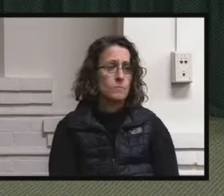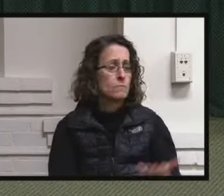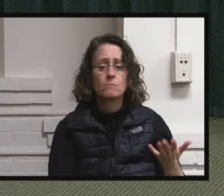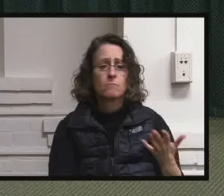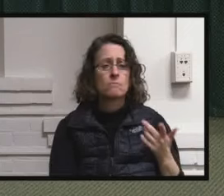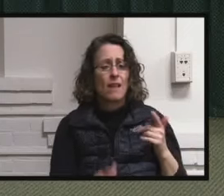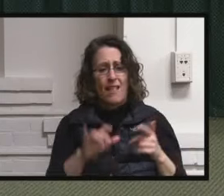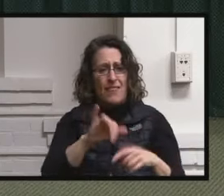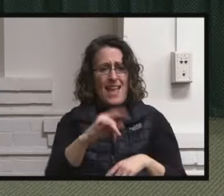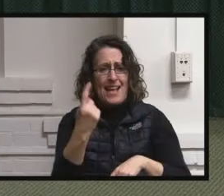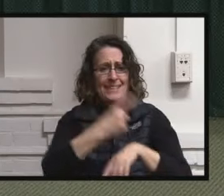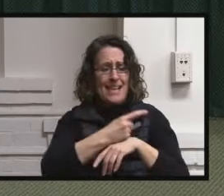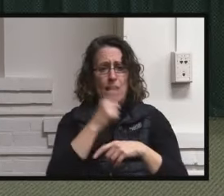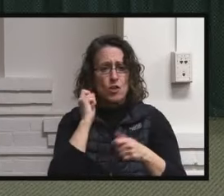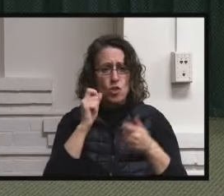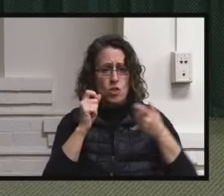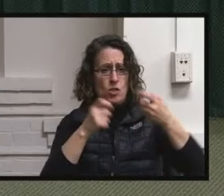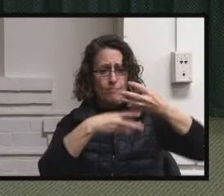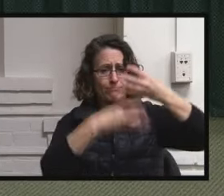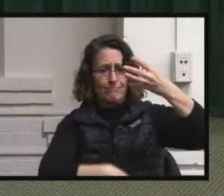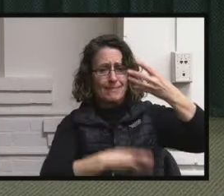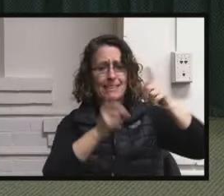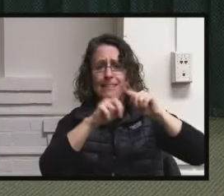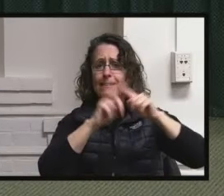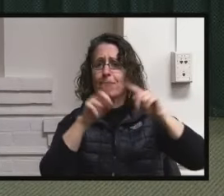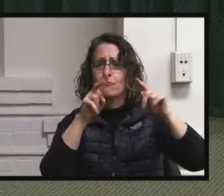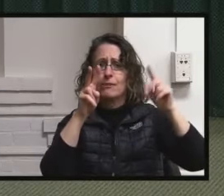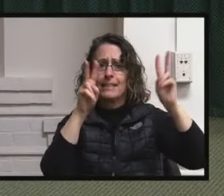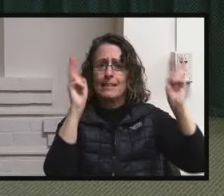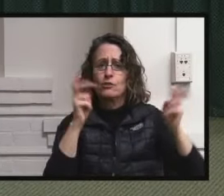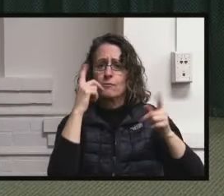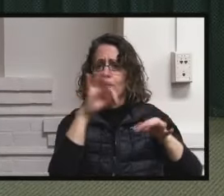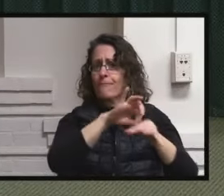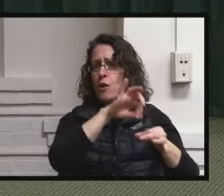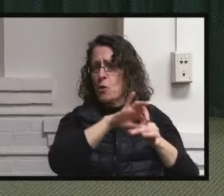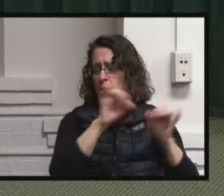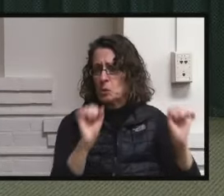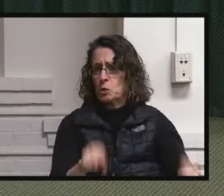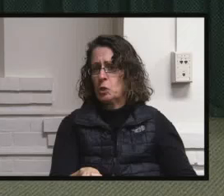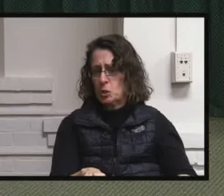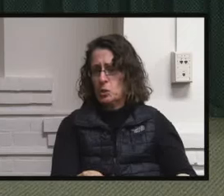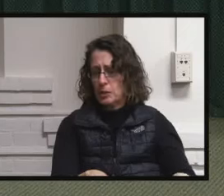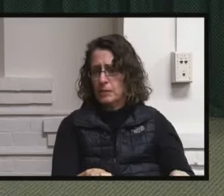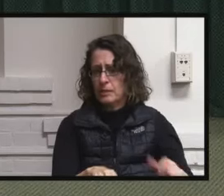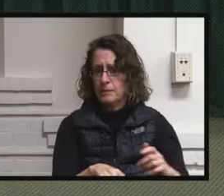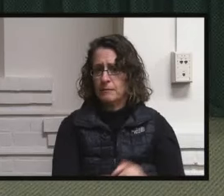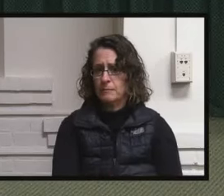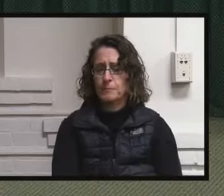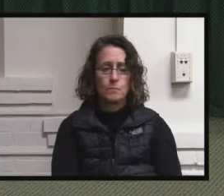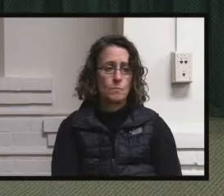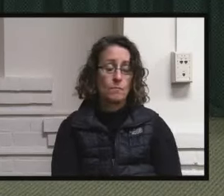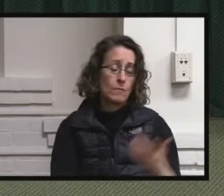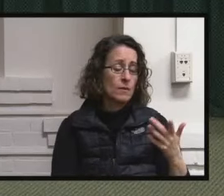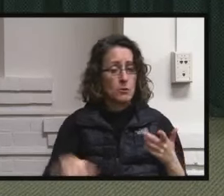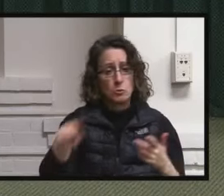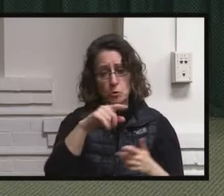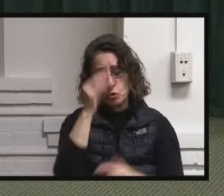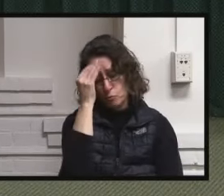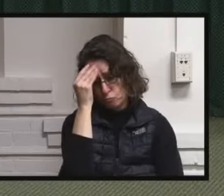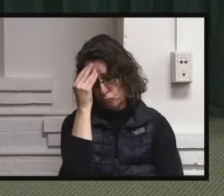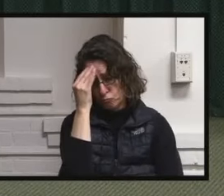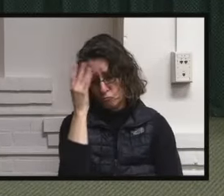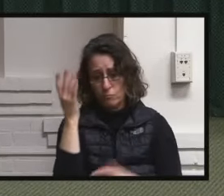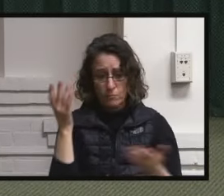multiple items on the ballot too. We'll just have to consider that. So that's one thing to consider, given the amount of time we're going to need. It